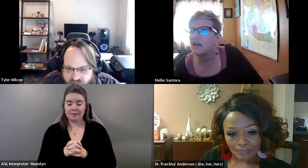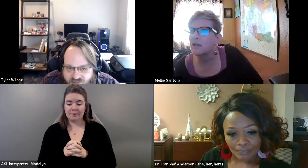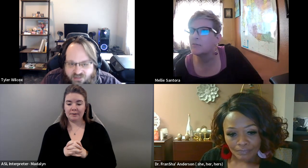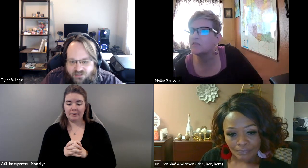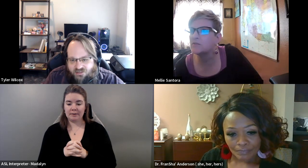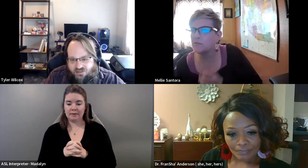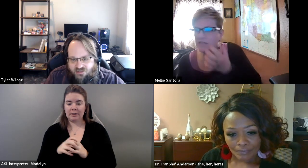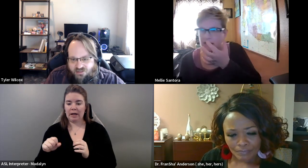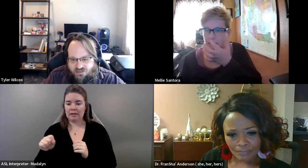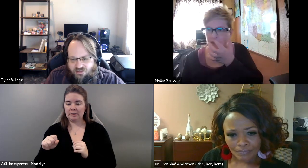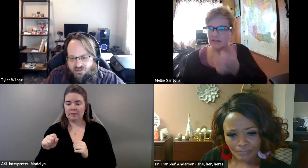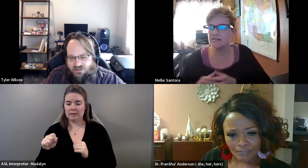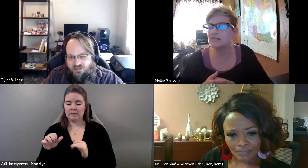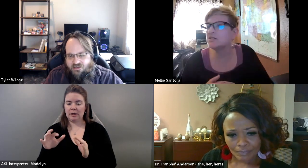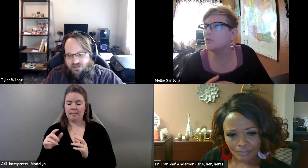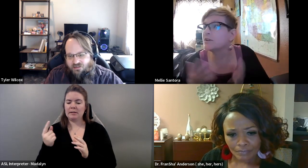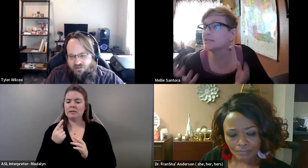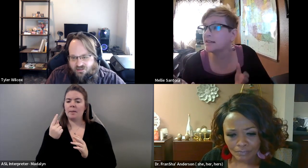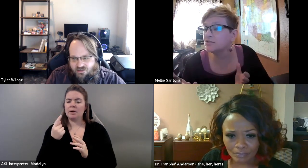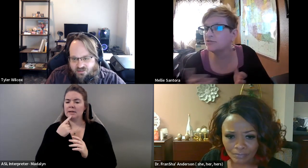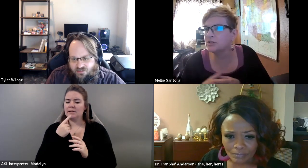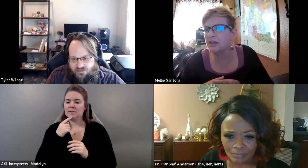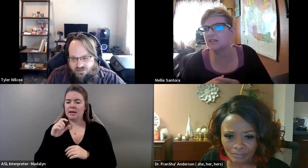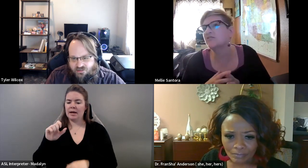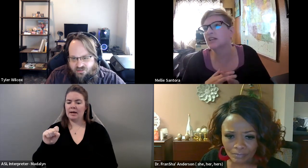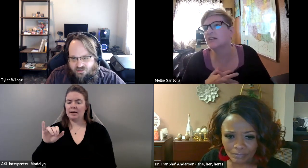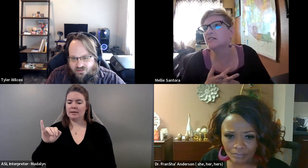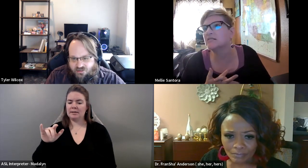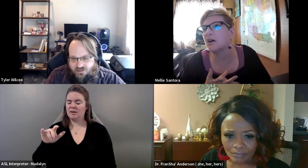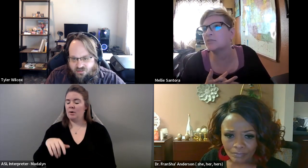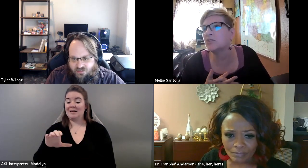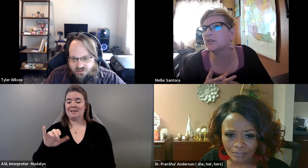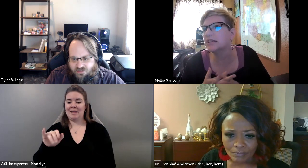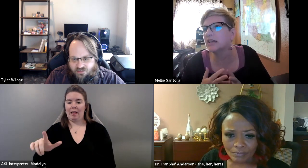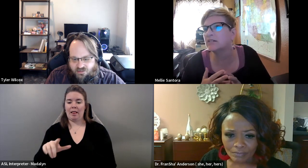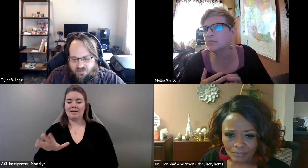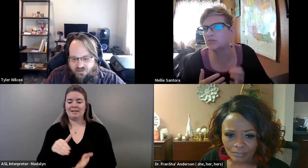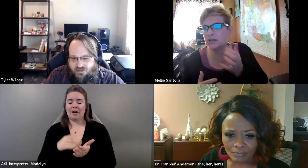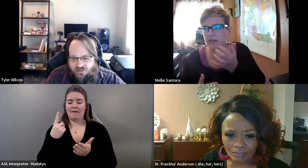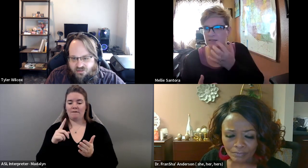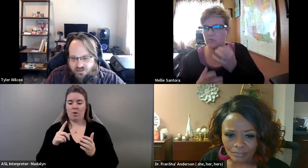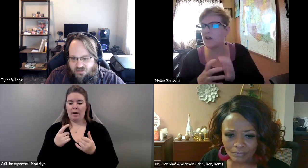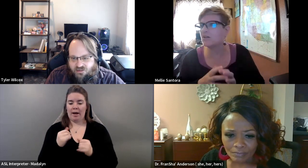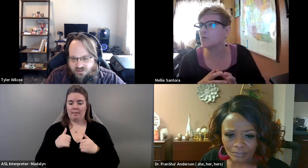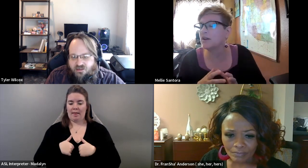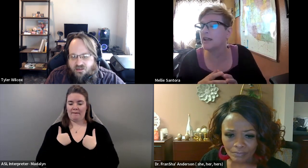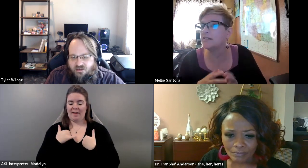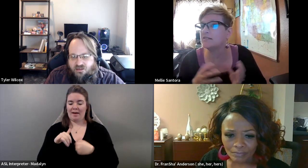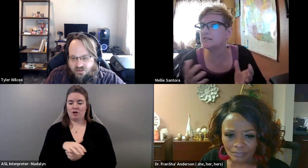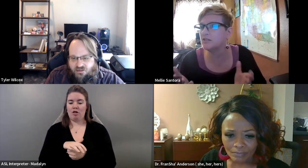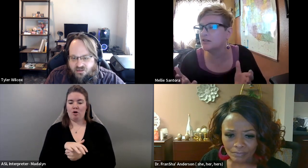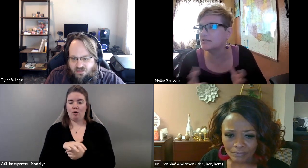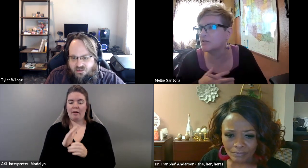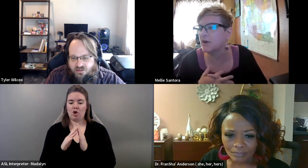Yes. So someone said that a SIL or a Center for Independent Living is locally and community-based, where